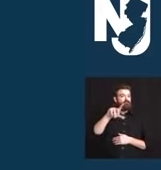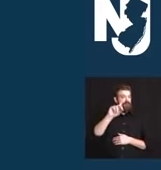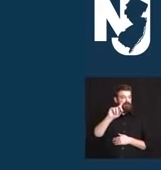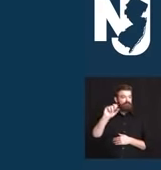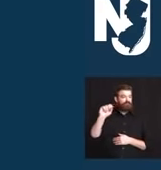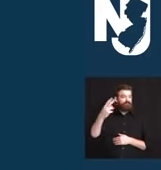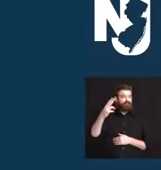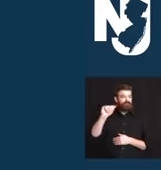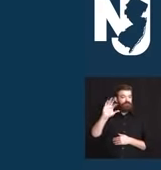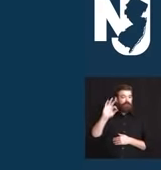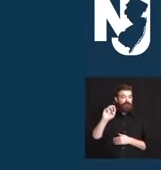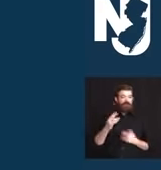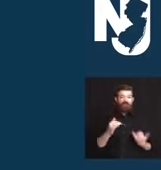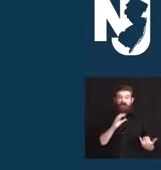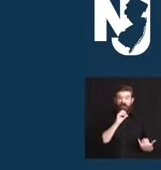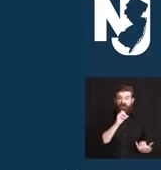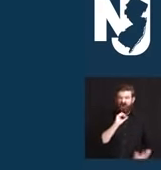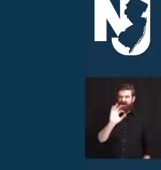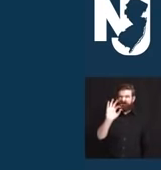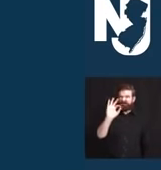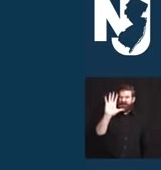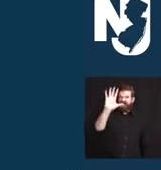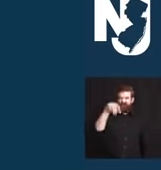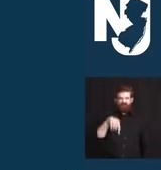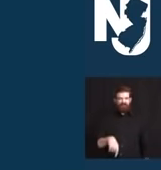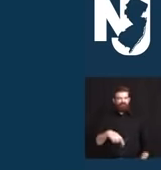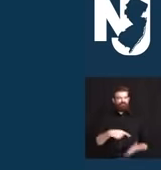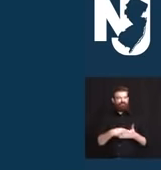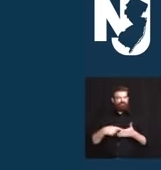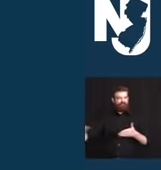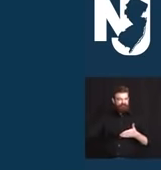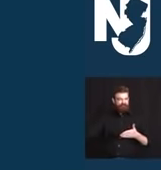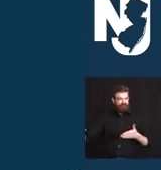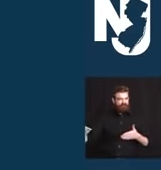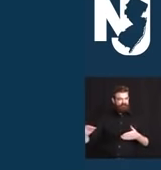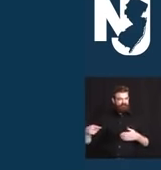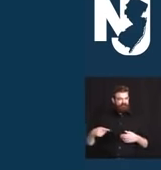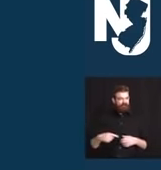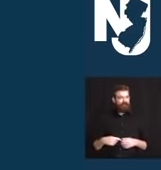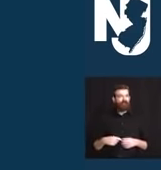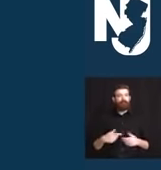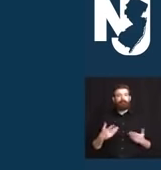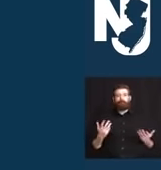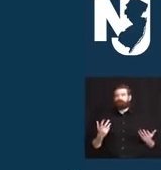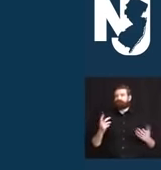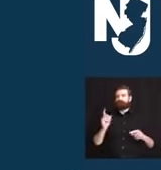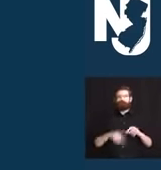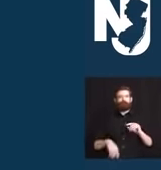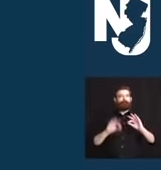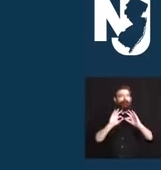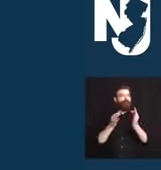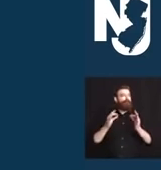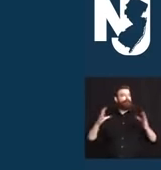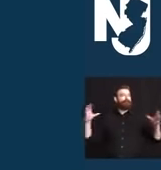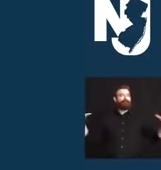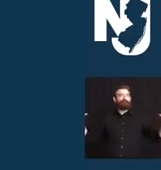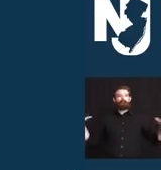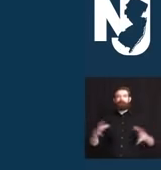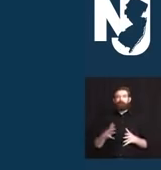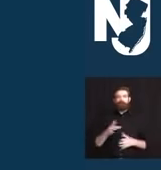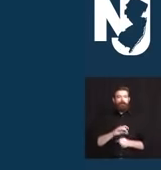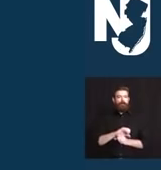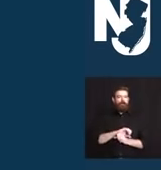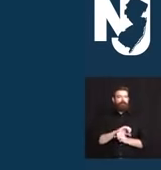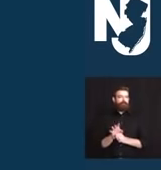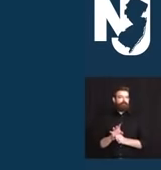But because of the current situation, he is not able to gather with his family. And his family is his daughter, 2 granddaughters, and 5 great-grandchildren,